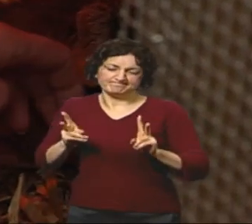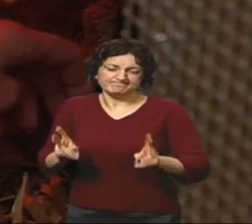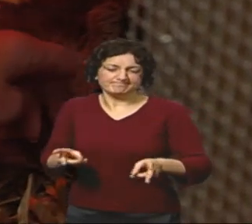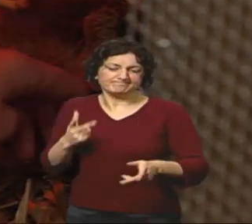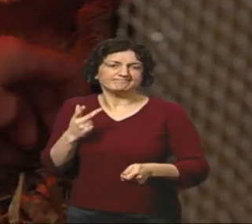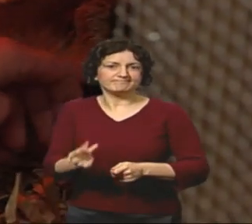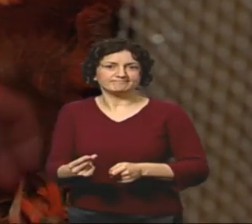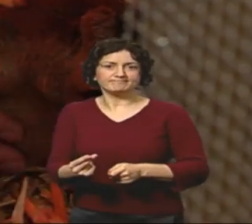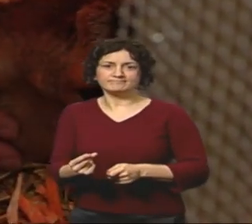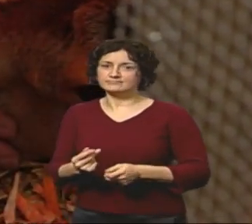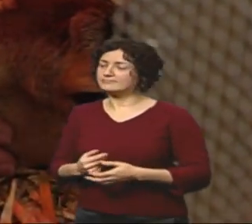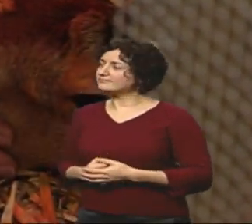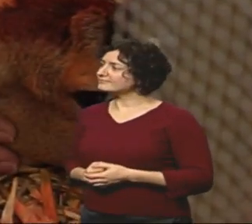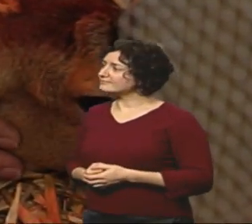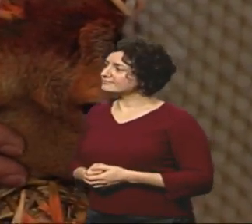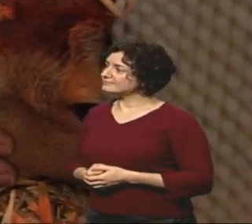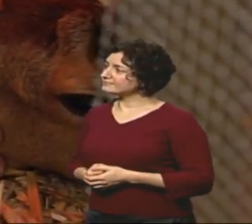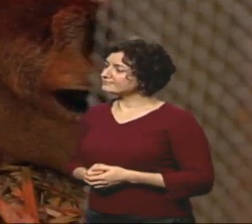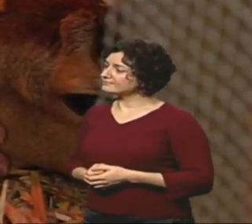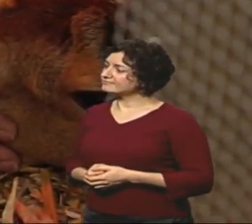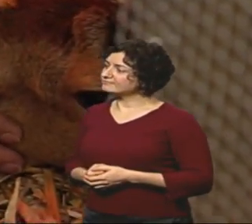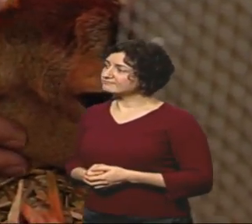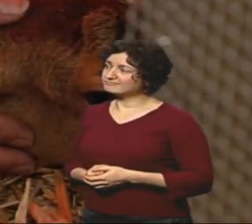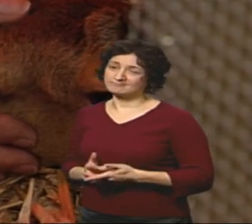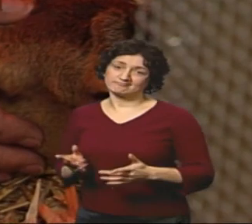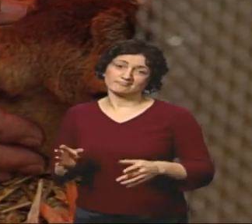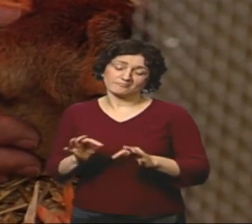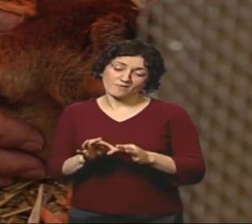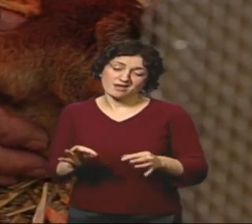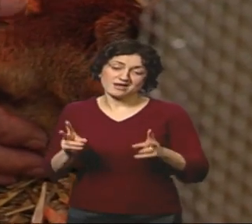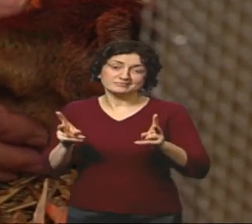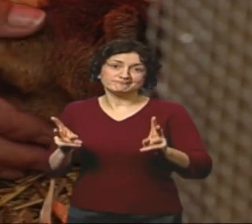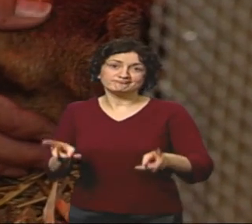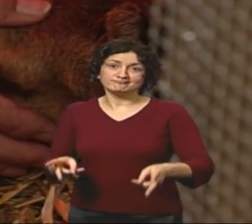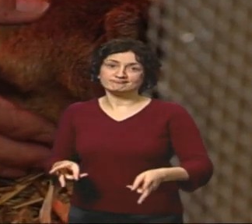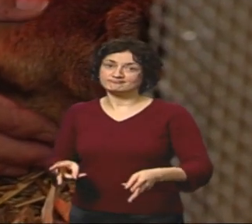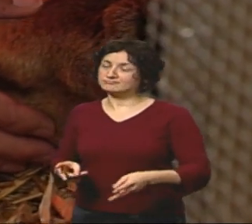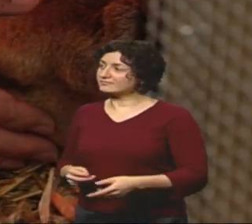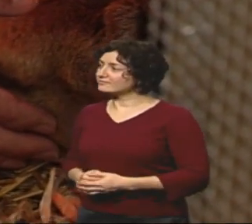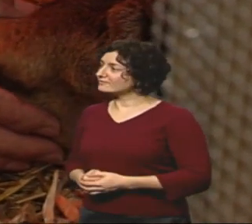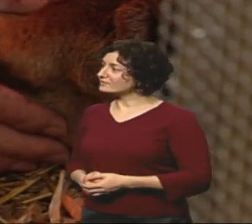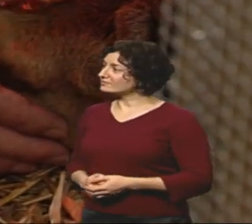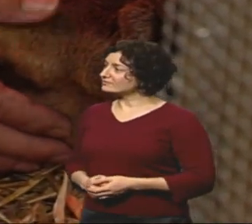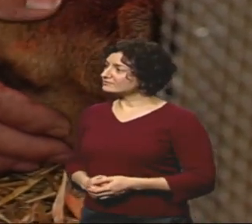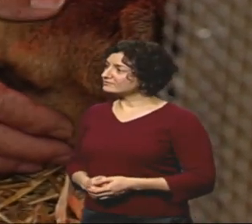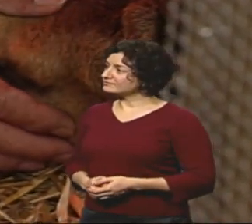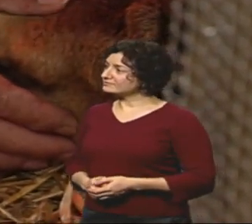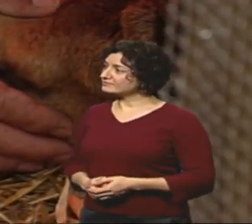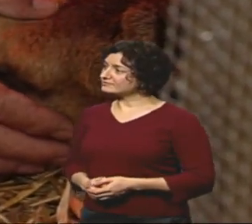We administered a large dose of anaesthetic, which allowed it to pass away quickly and peacefully.